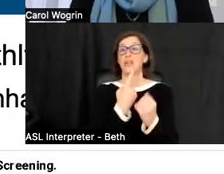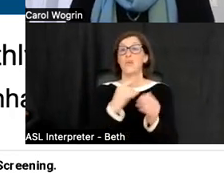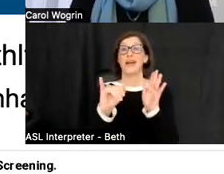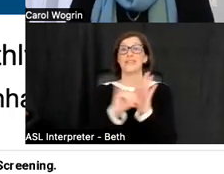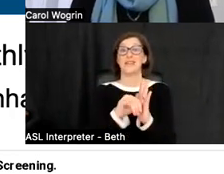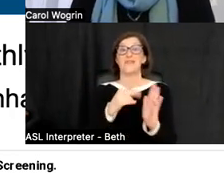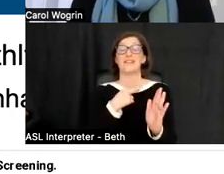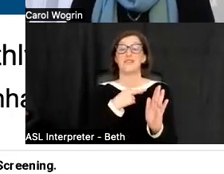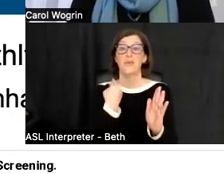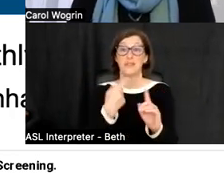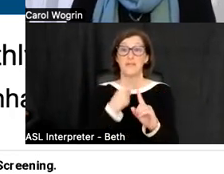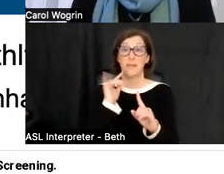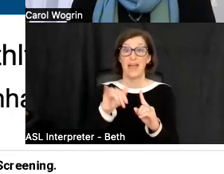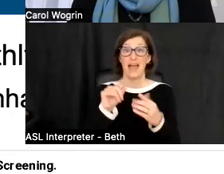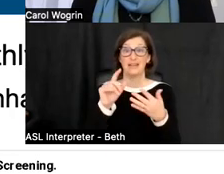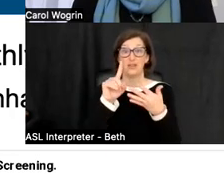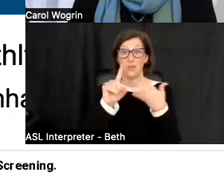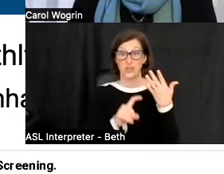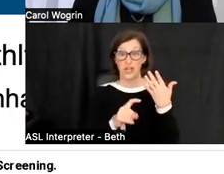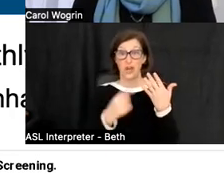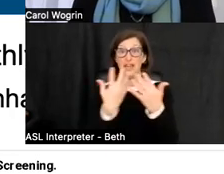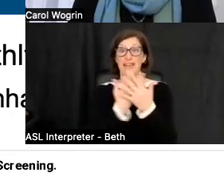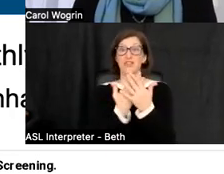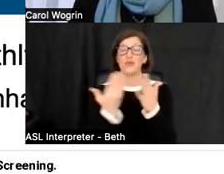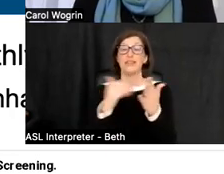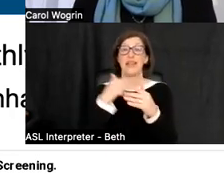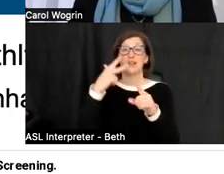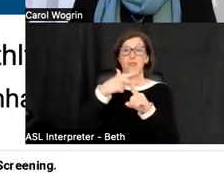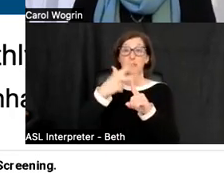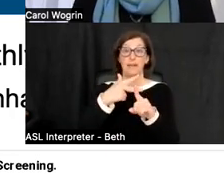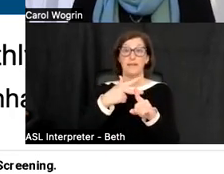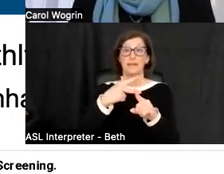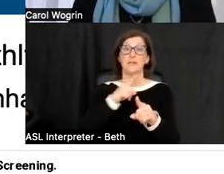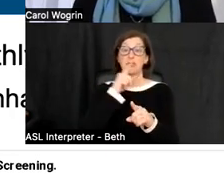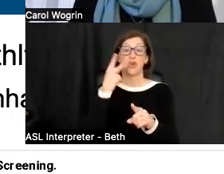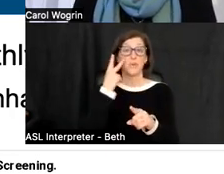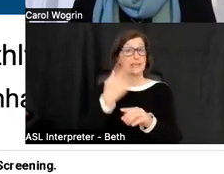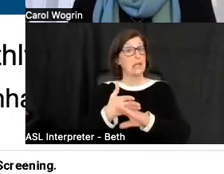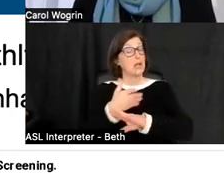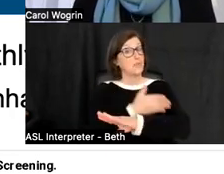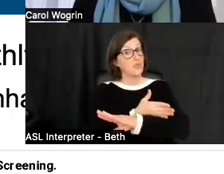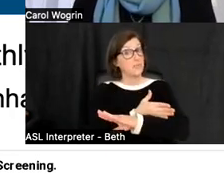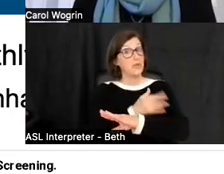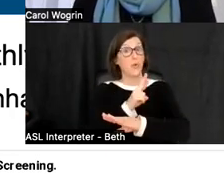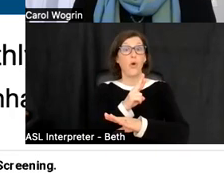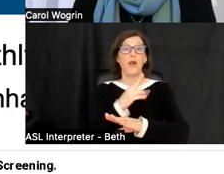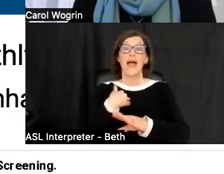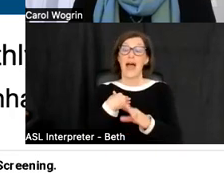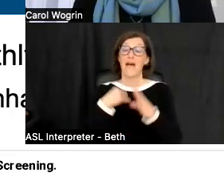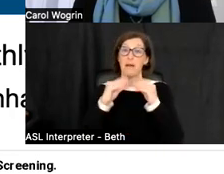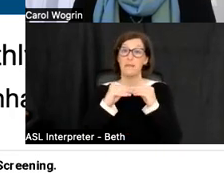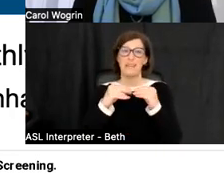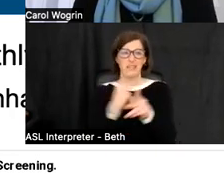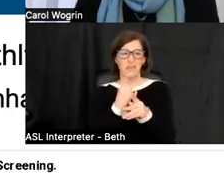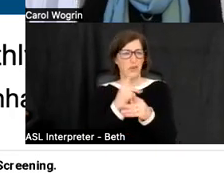risk is screened again at 3 months to make sure that we see improvement, or that we do case conferencing to figure out what else